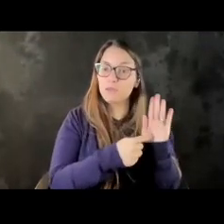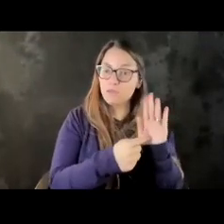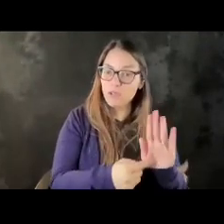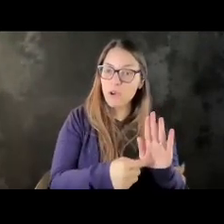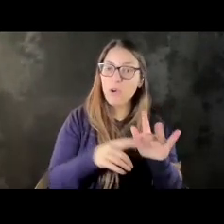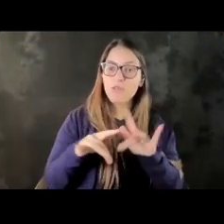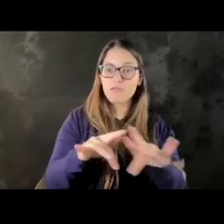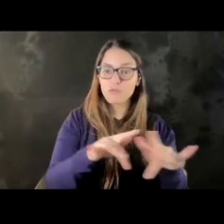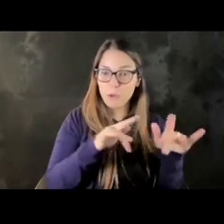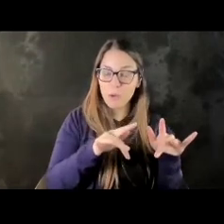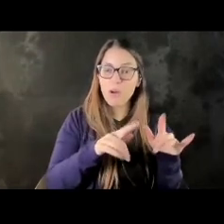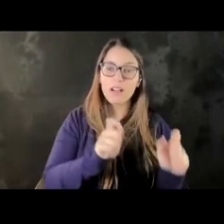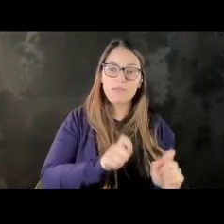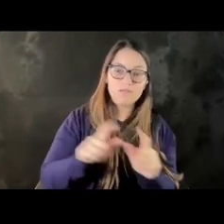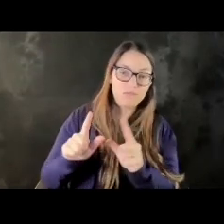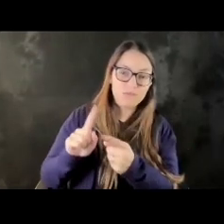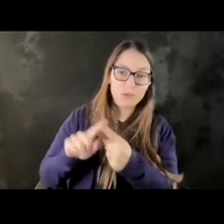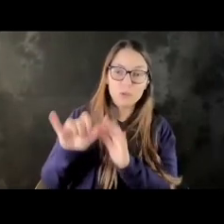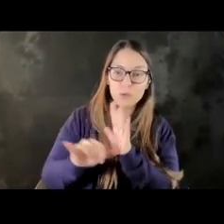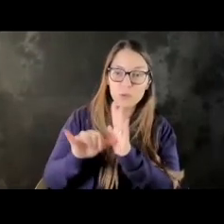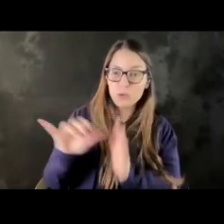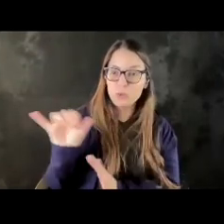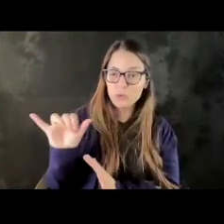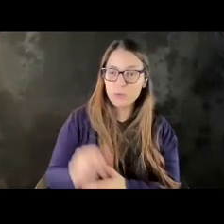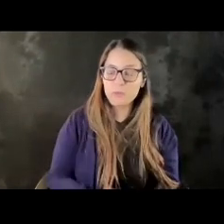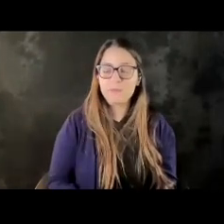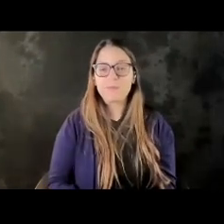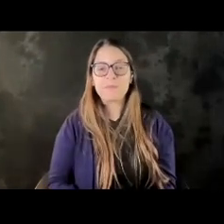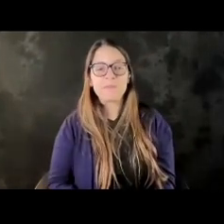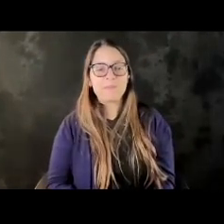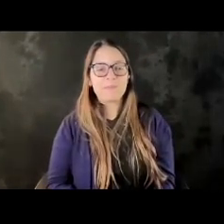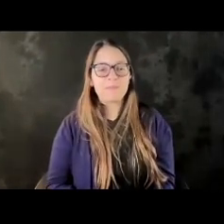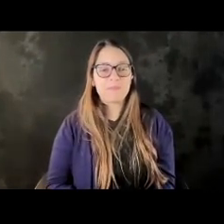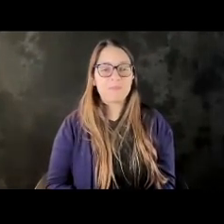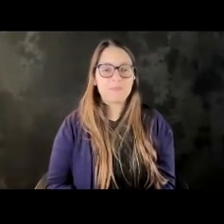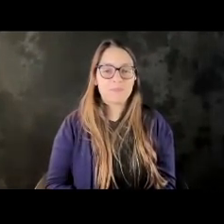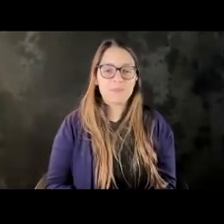shared on YouTube as well. Next.